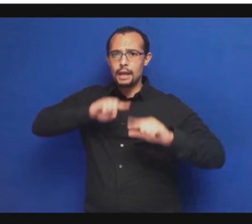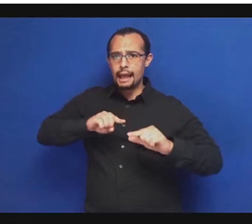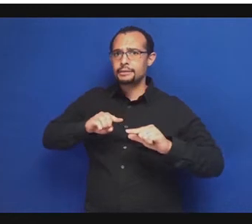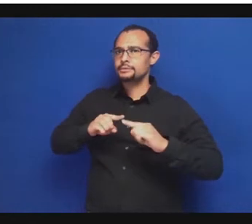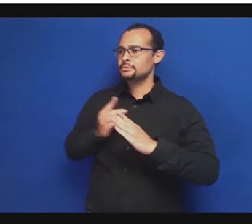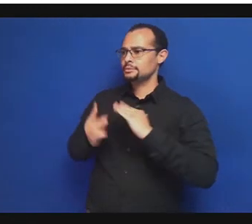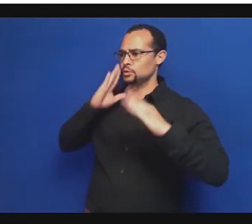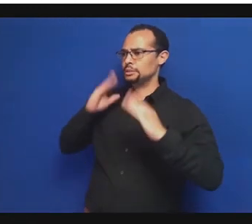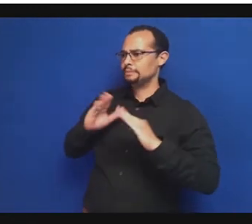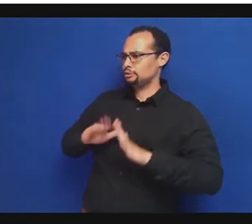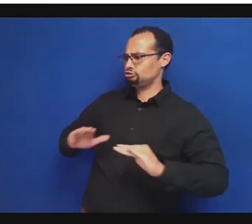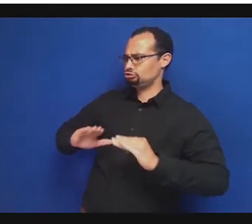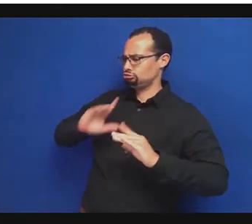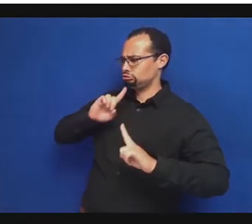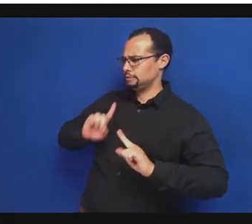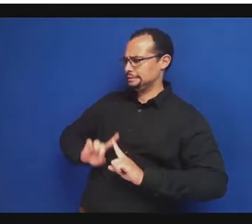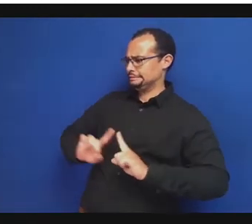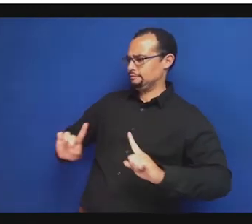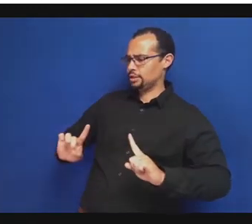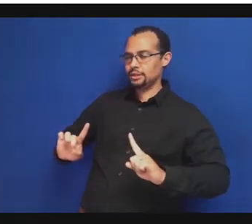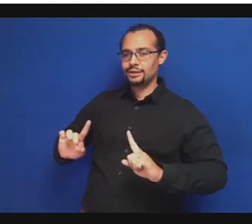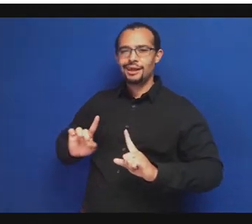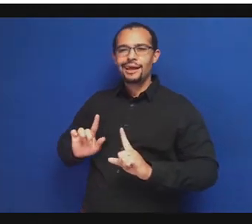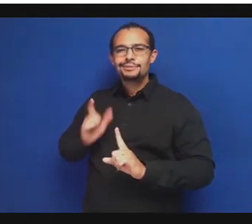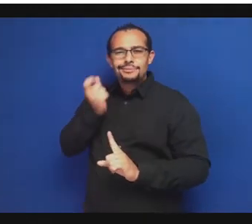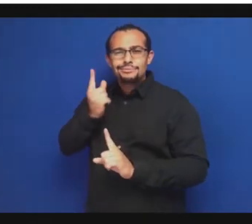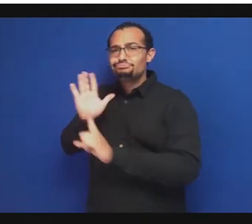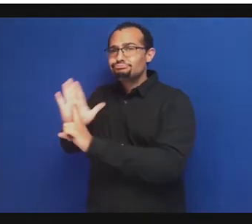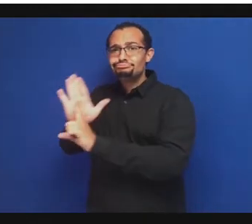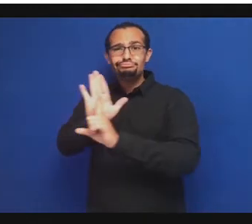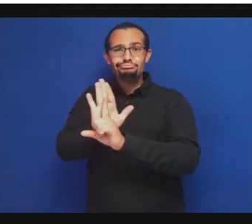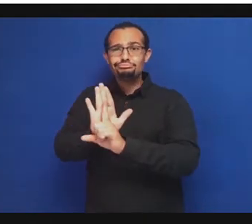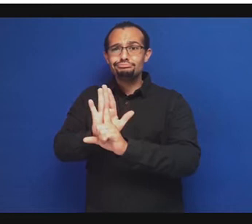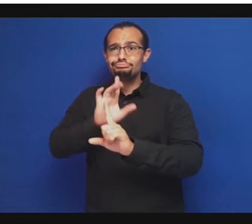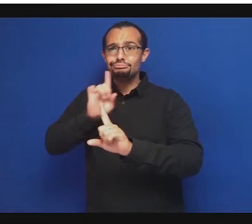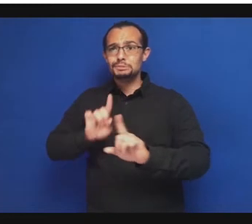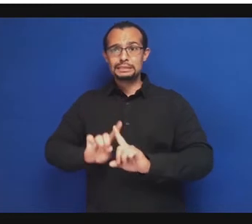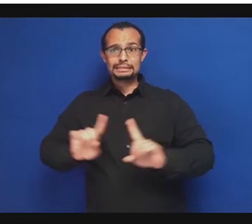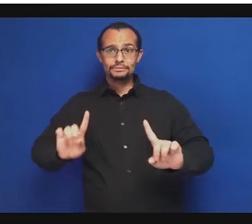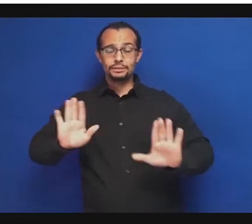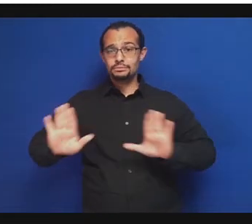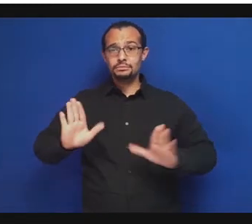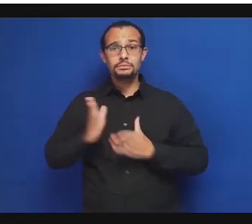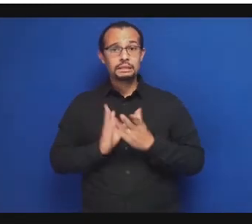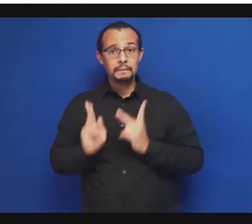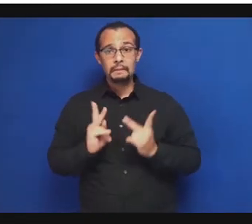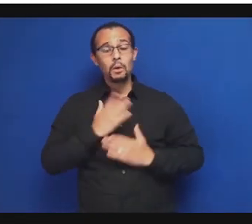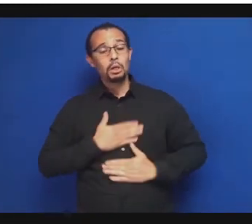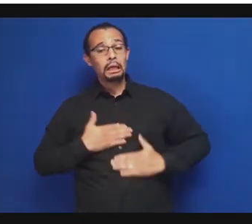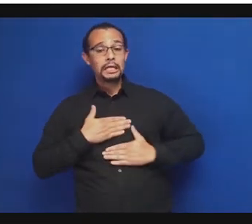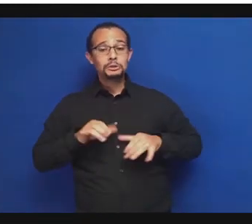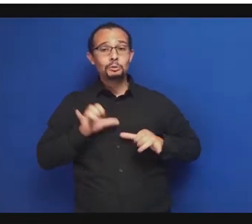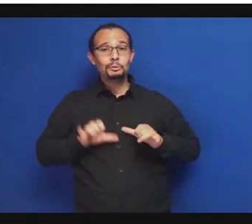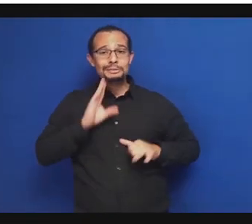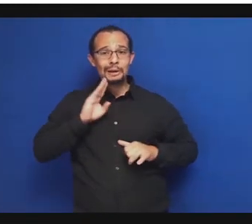home. Other folks, we've heard that this is really a strain for many different reasons, being impacted by COVID for a family member, yourself,